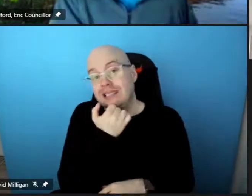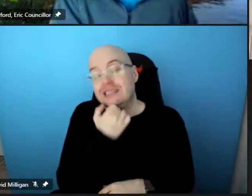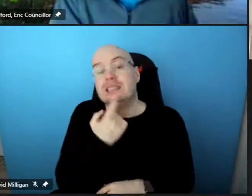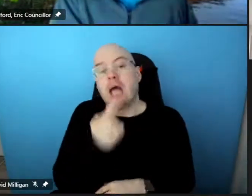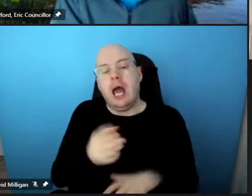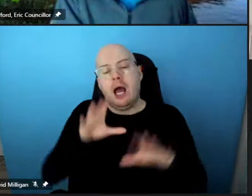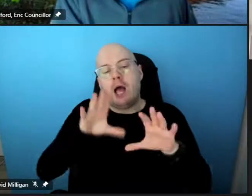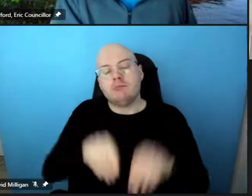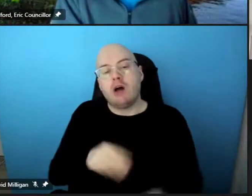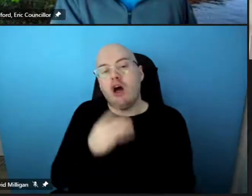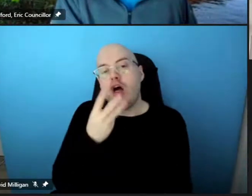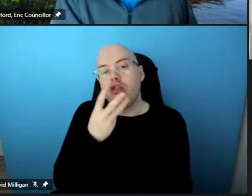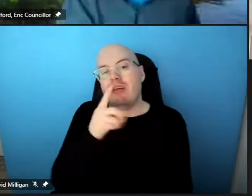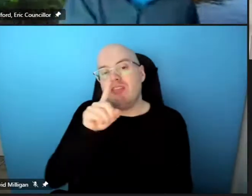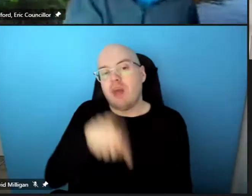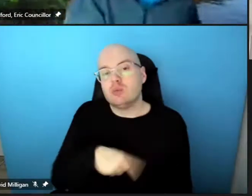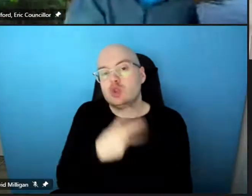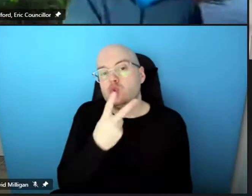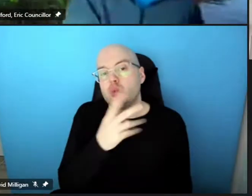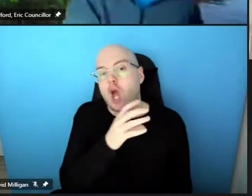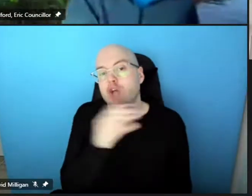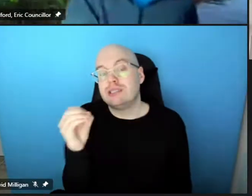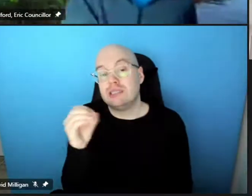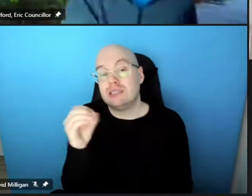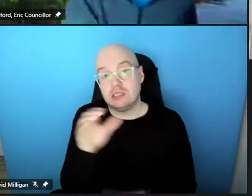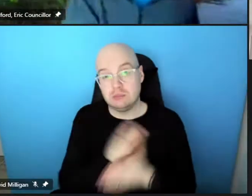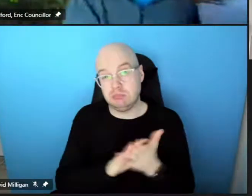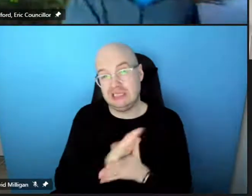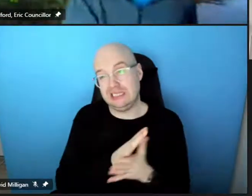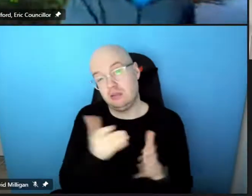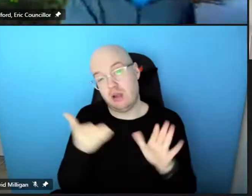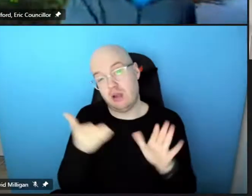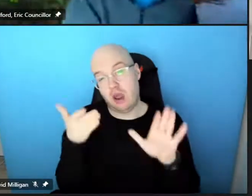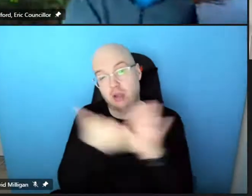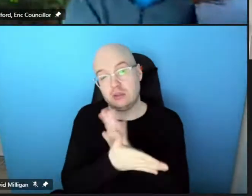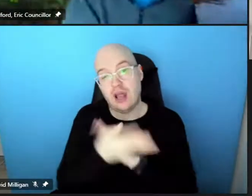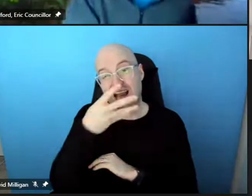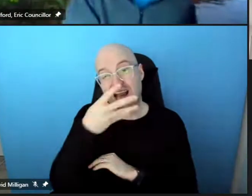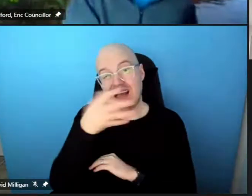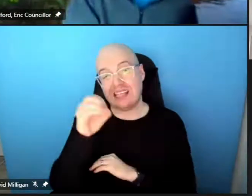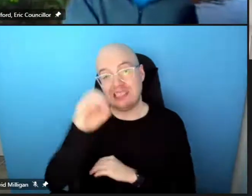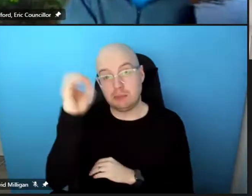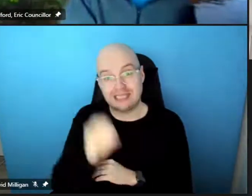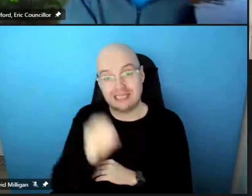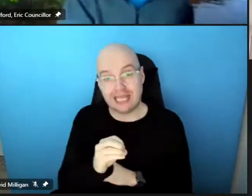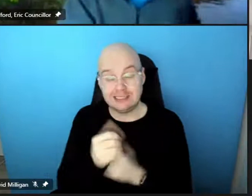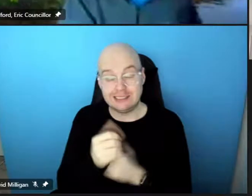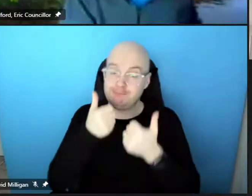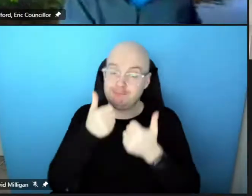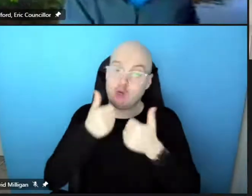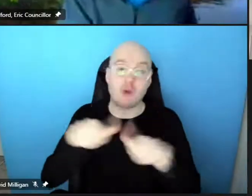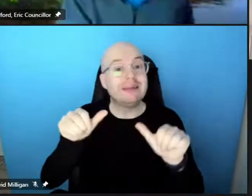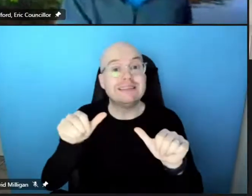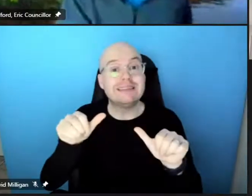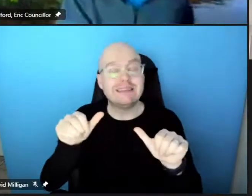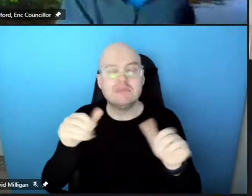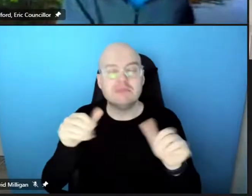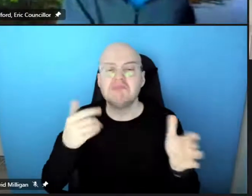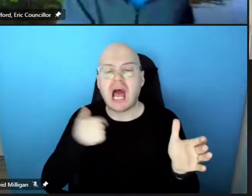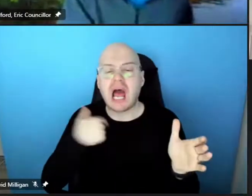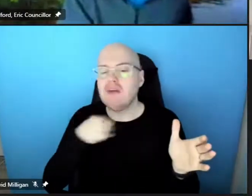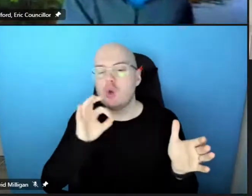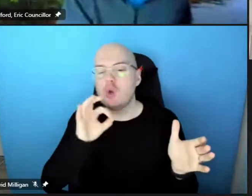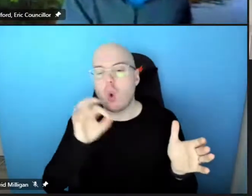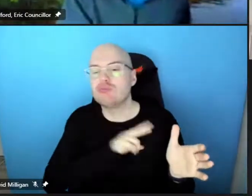3,200, so just short of 90% of them have been completed. So there's no reason to doubt that we'll have completed all the investigations